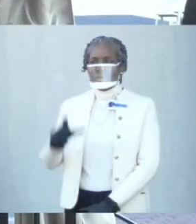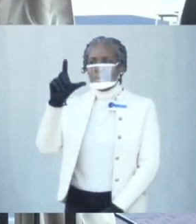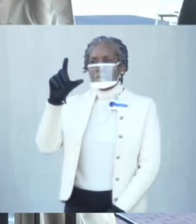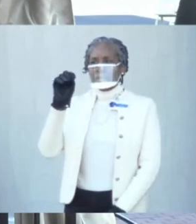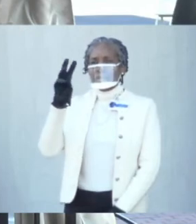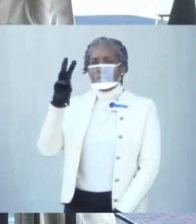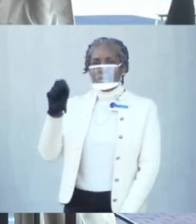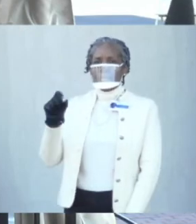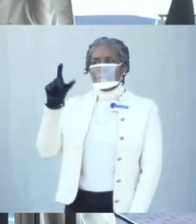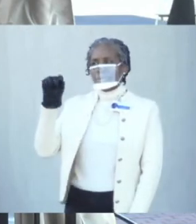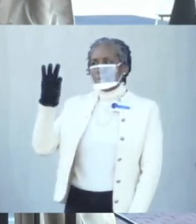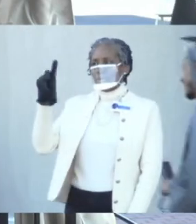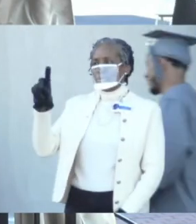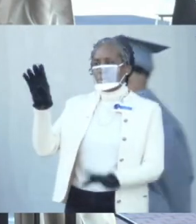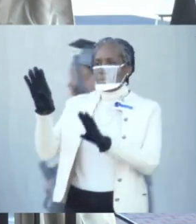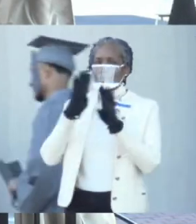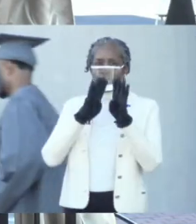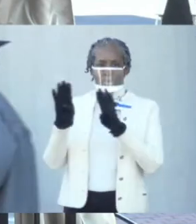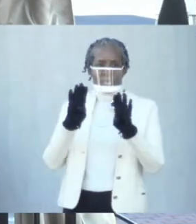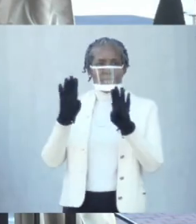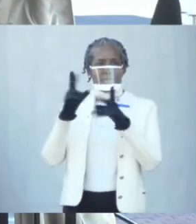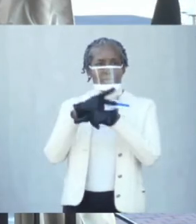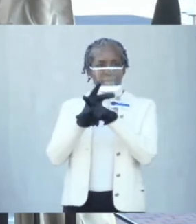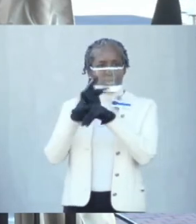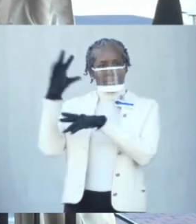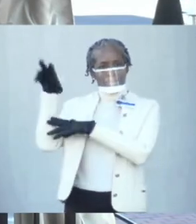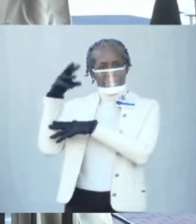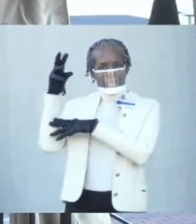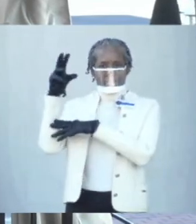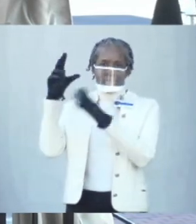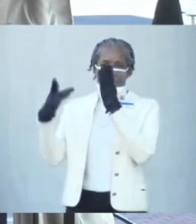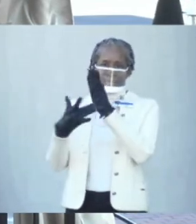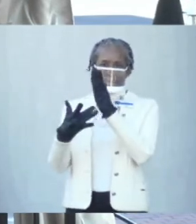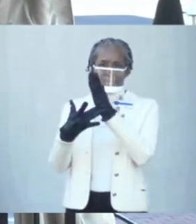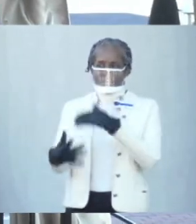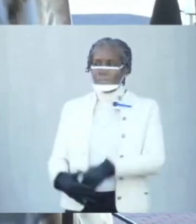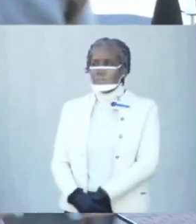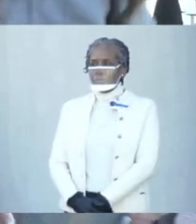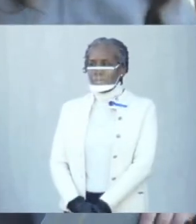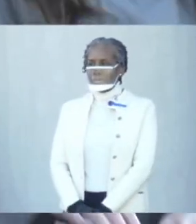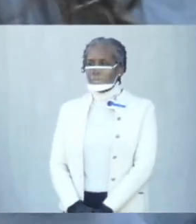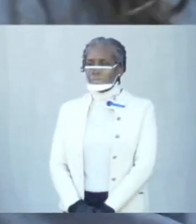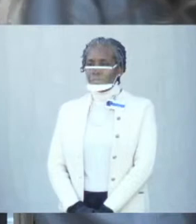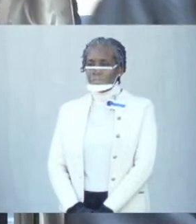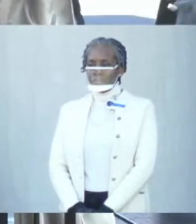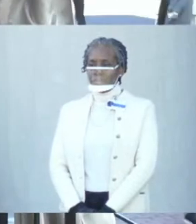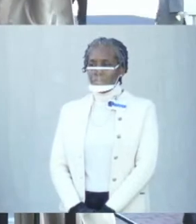Louis Lohr, Broadcasting and Production Technology.